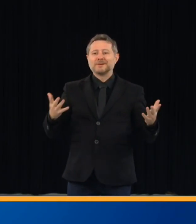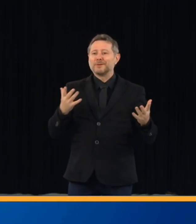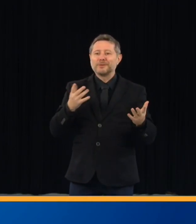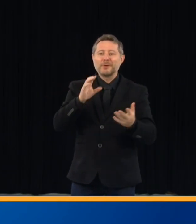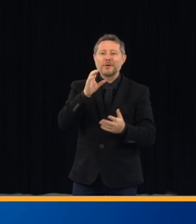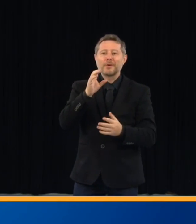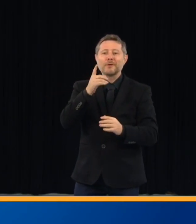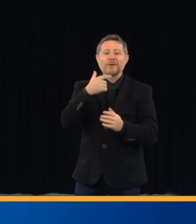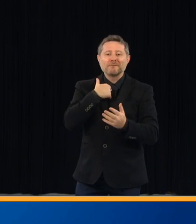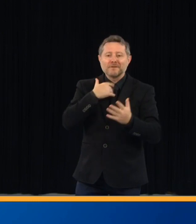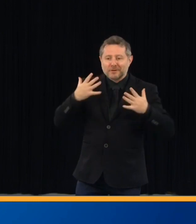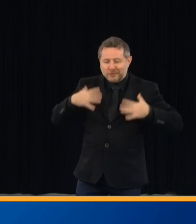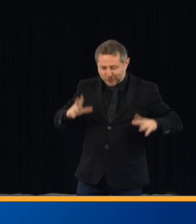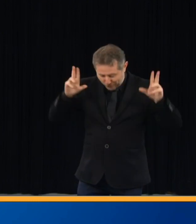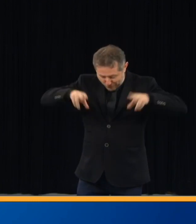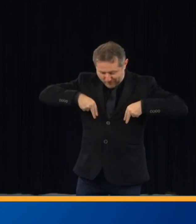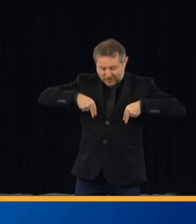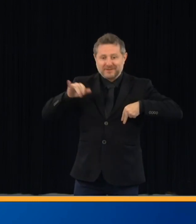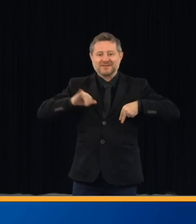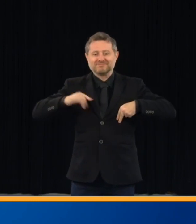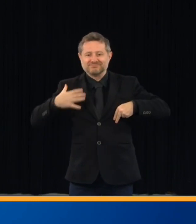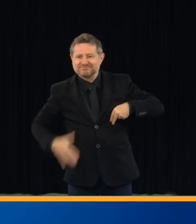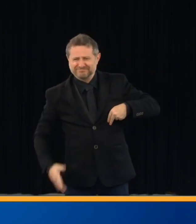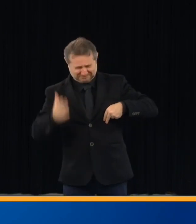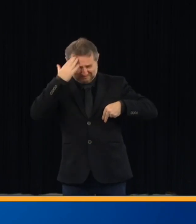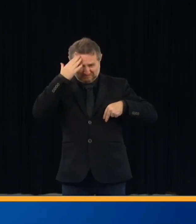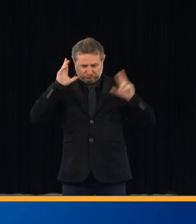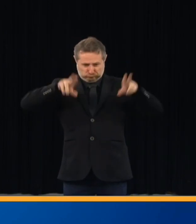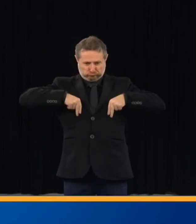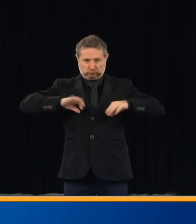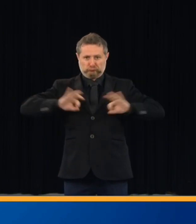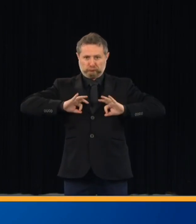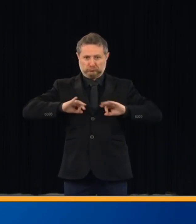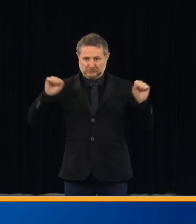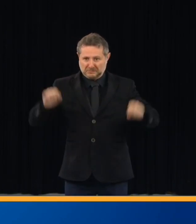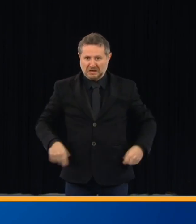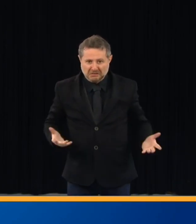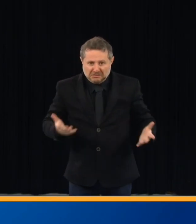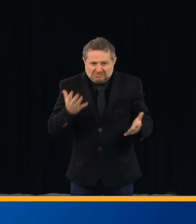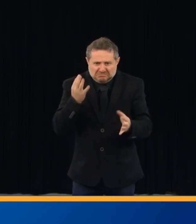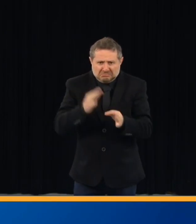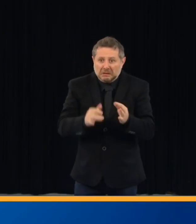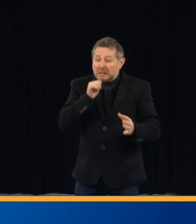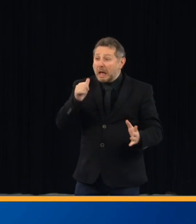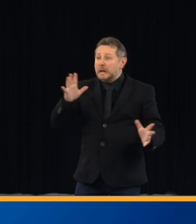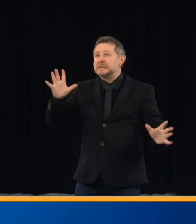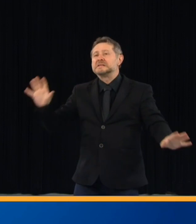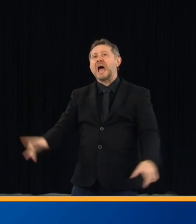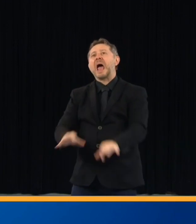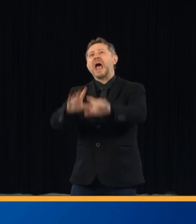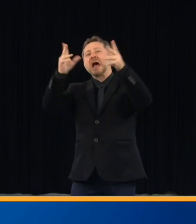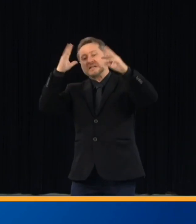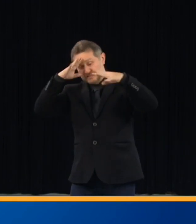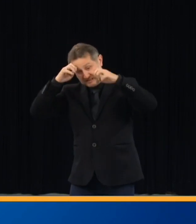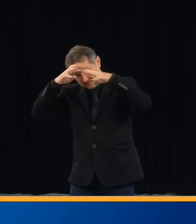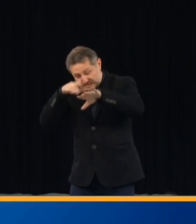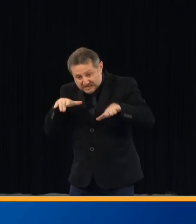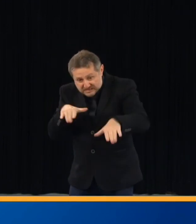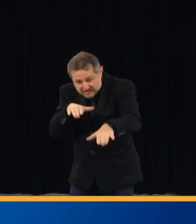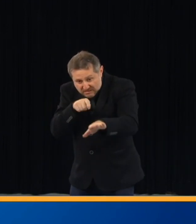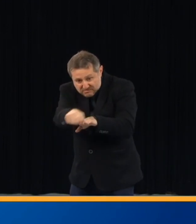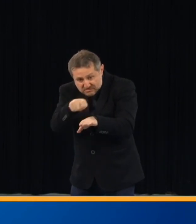making a fashion-forward fitted garment, right? These are relatively straightforward